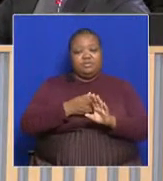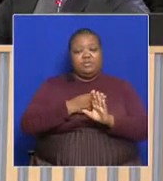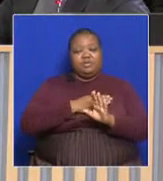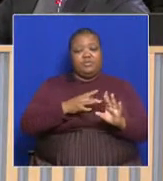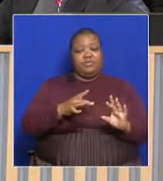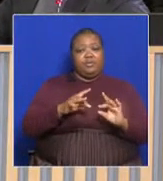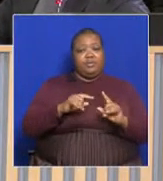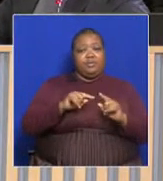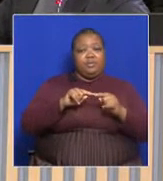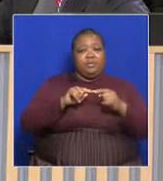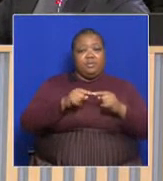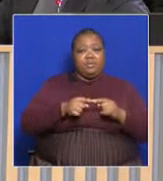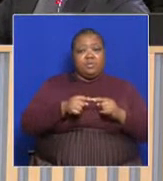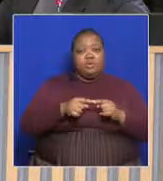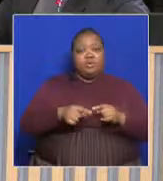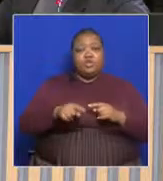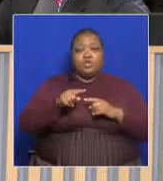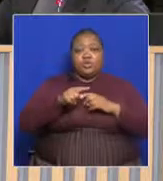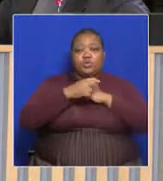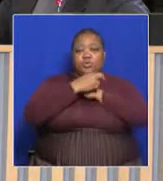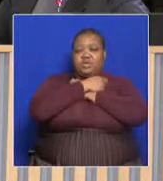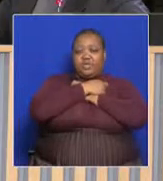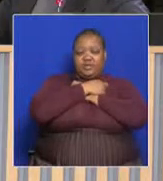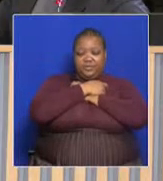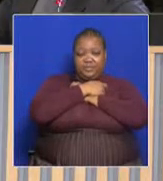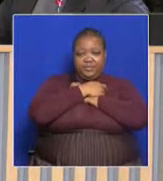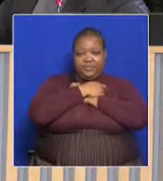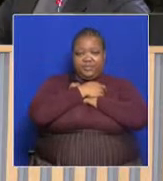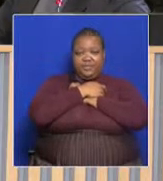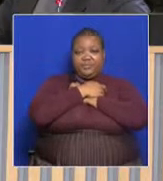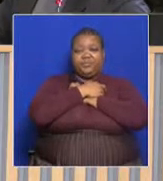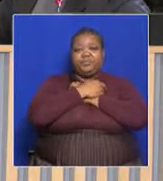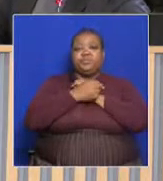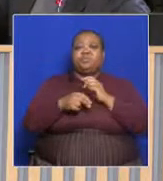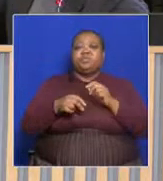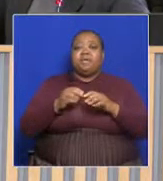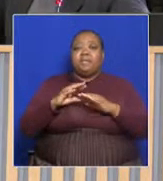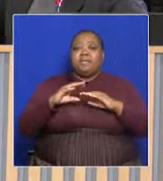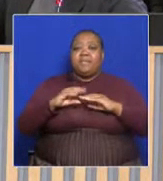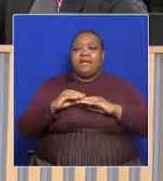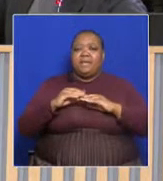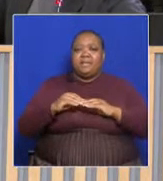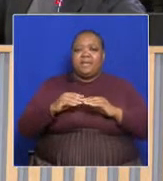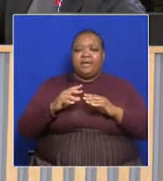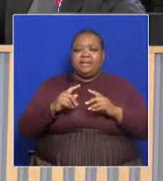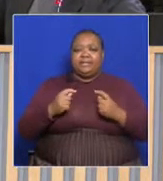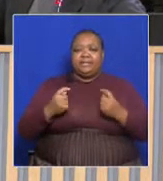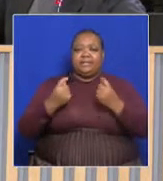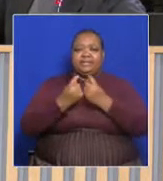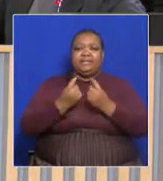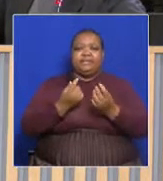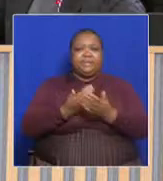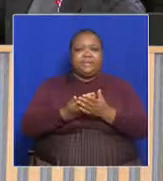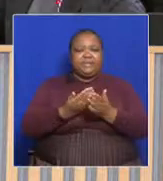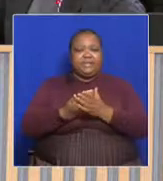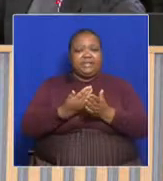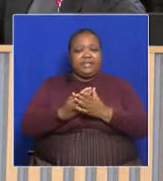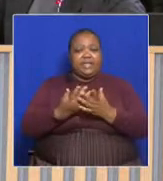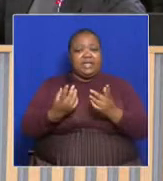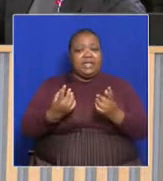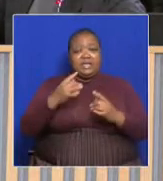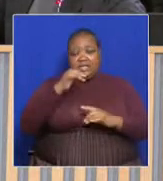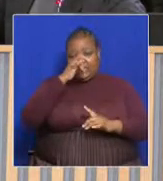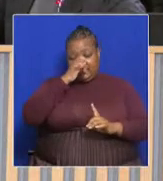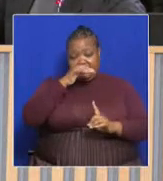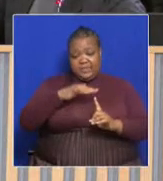you were on leave and there were capable members of your team who could have attended to the scene, it was not necessary